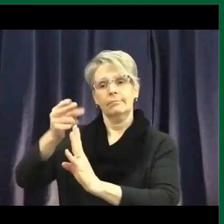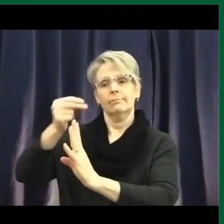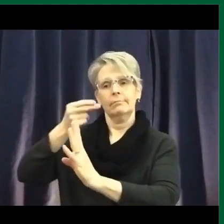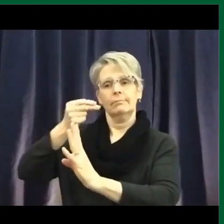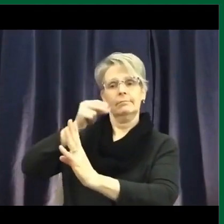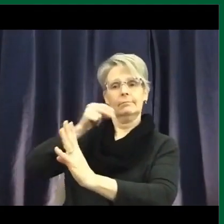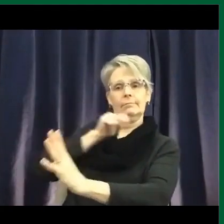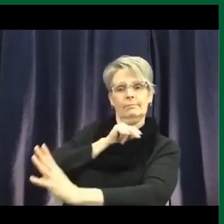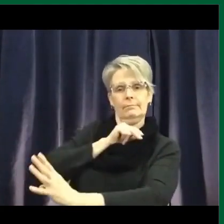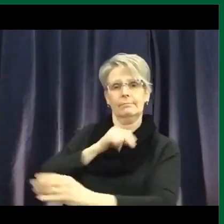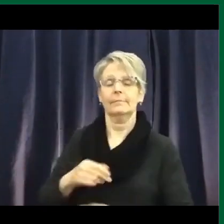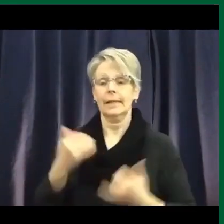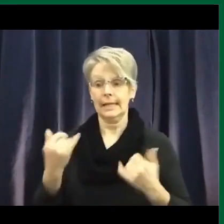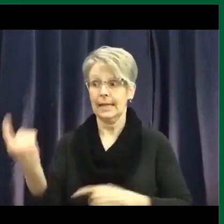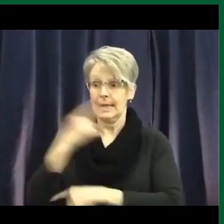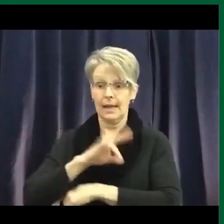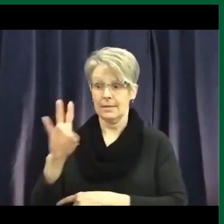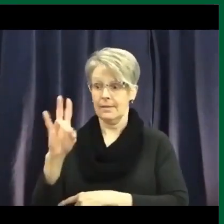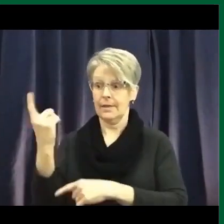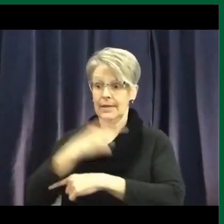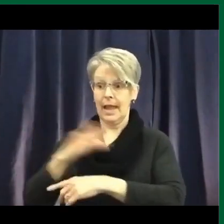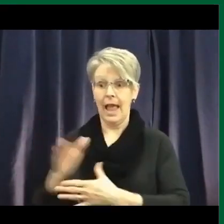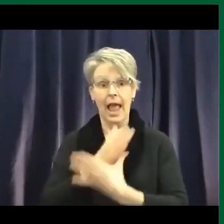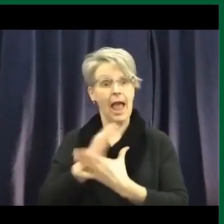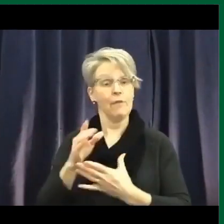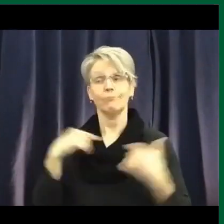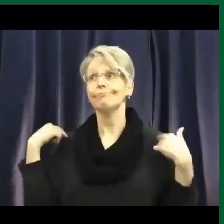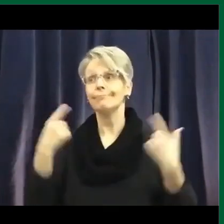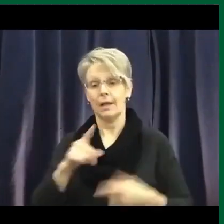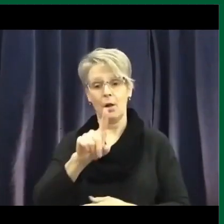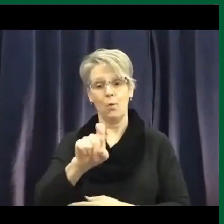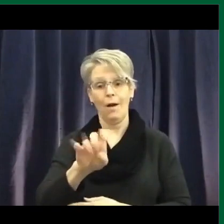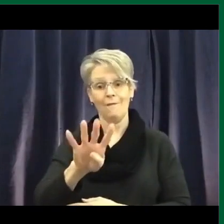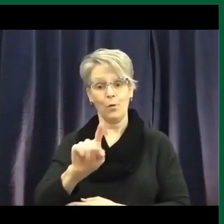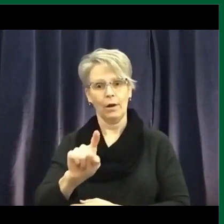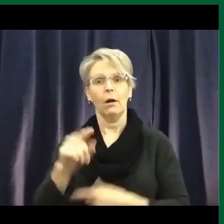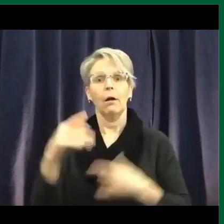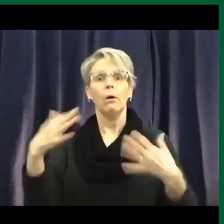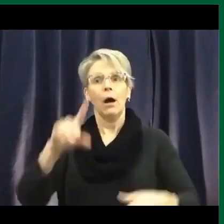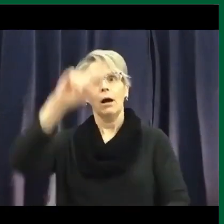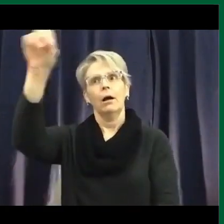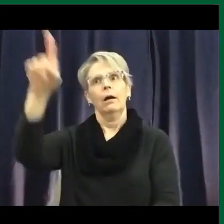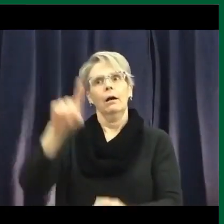Today, our 7-day average for new cases is 141. That's the lowest level in nearly